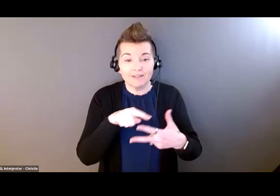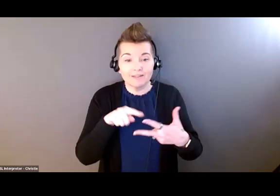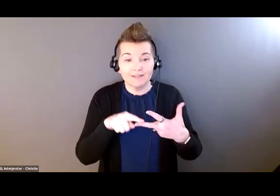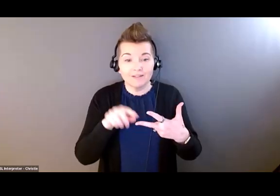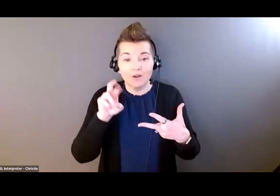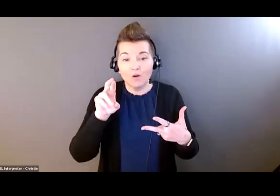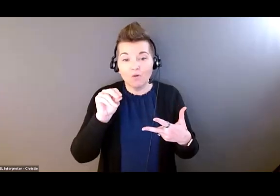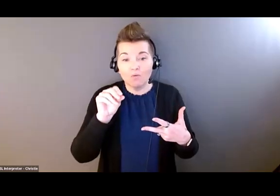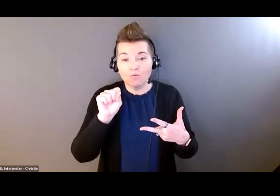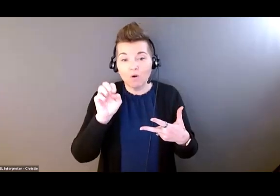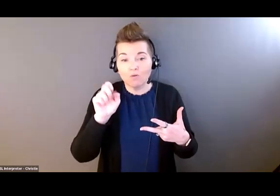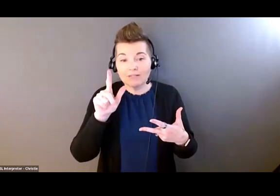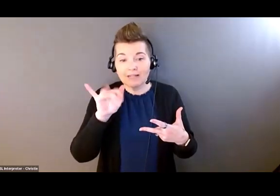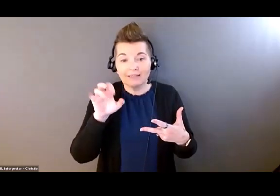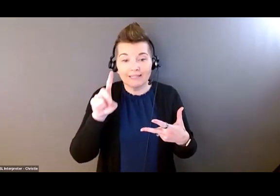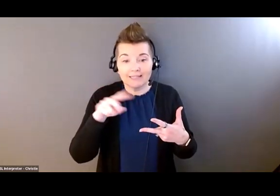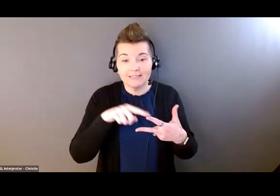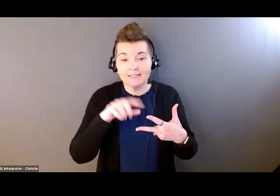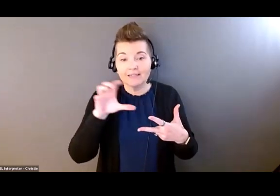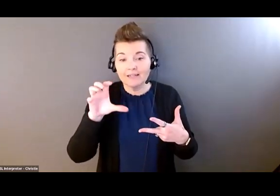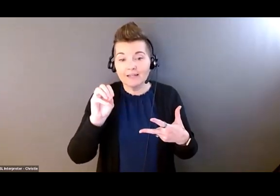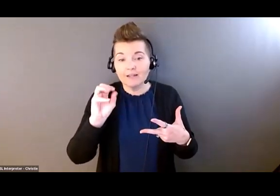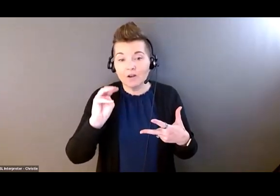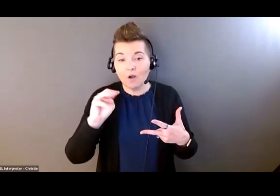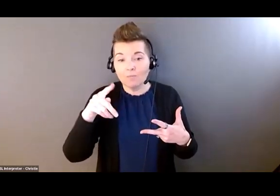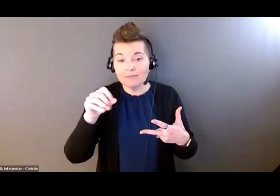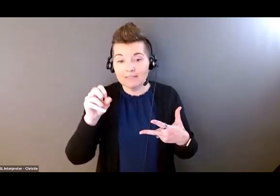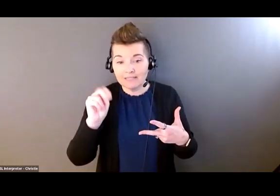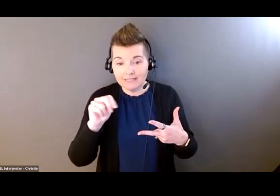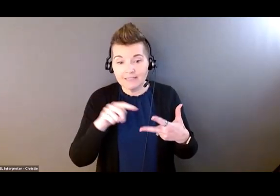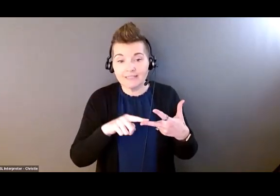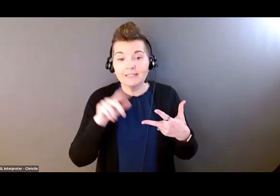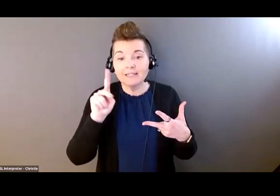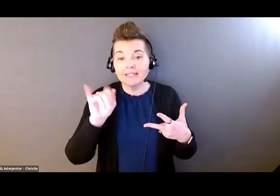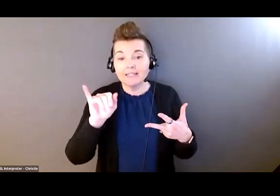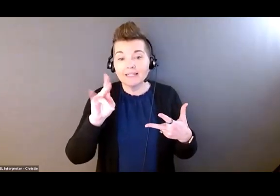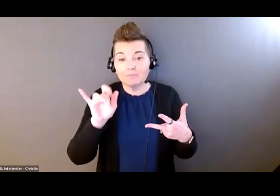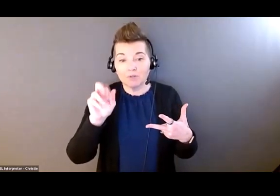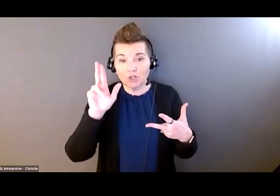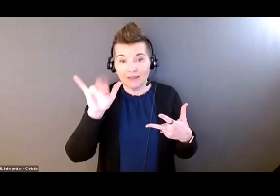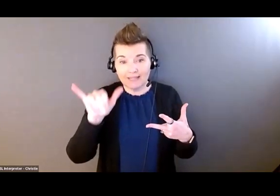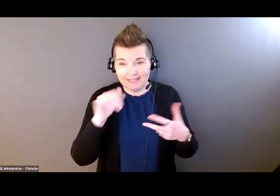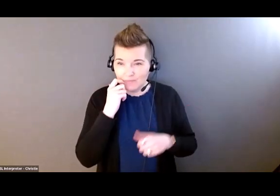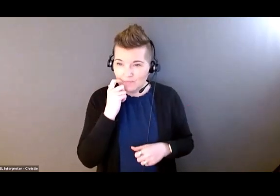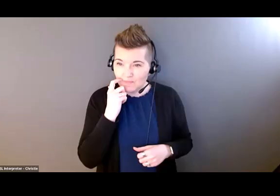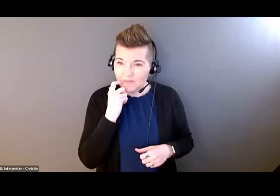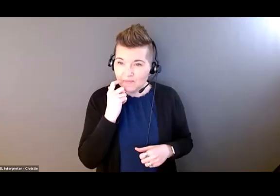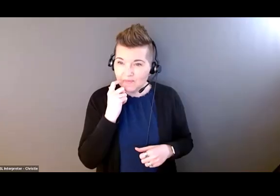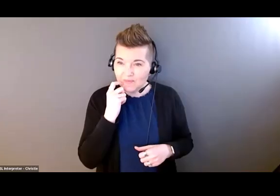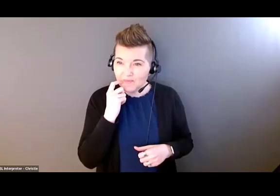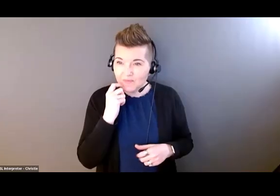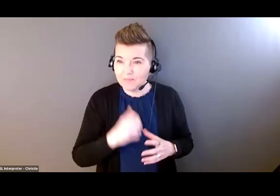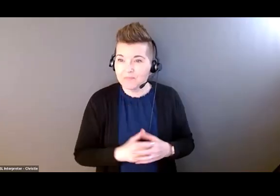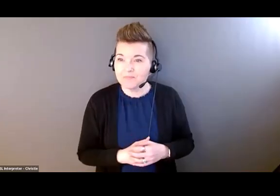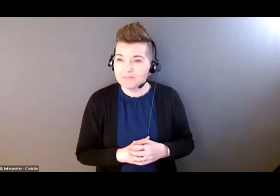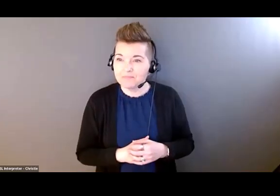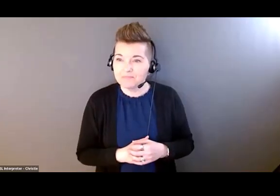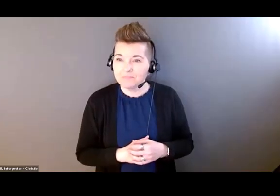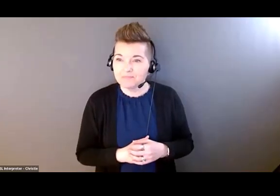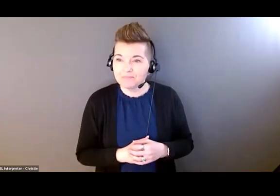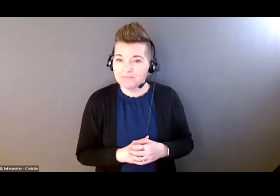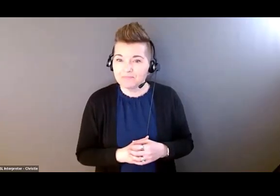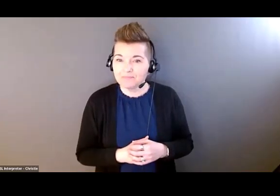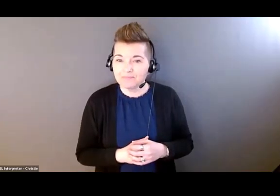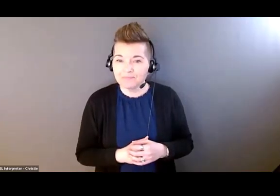Kimberly Quam who will be sharing about their work. Thanks very much, Prachi. And if we can go to...